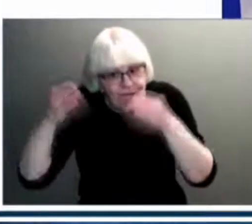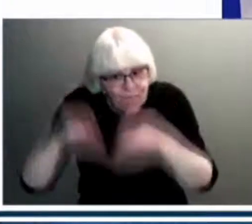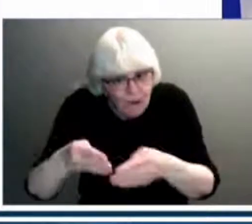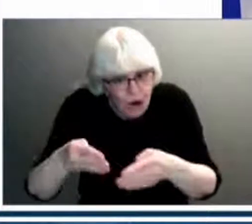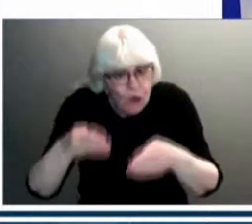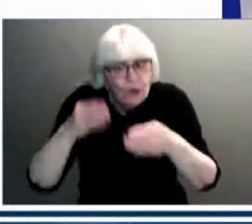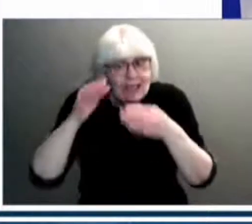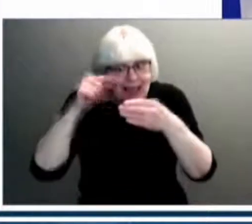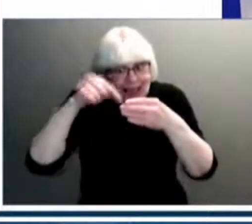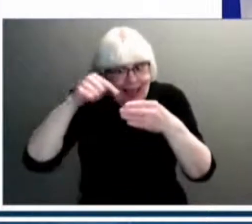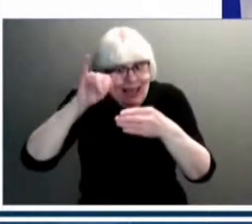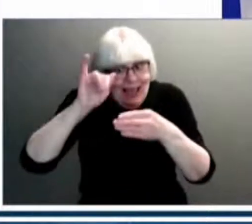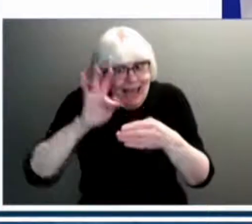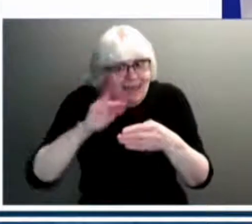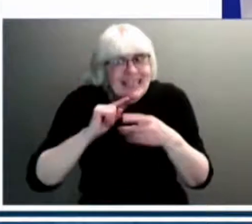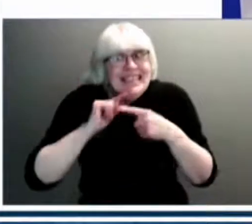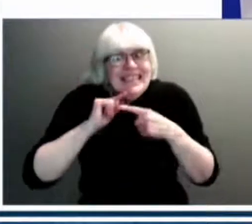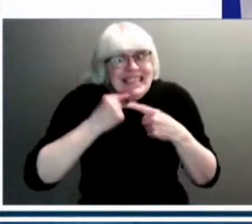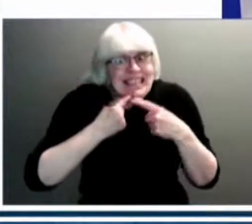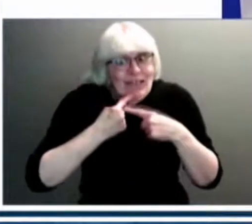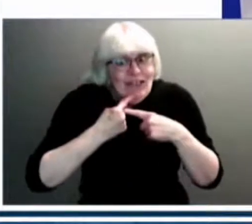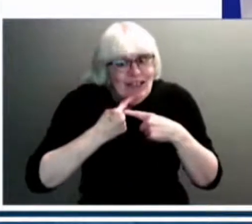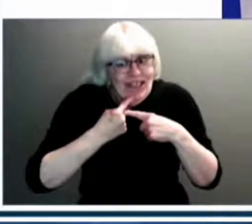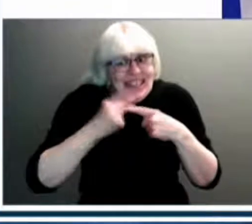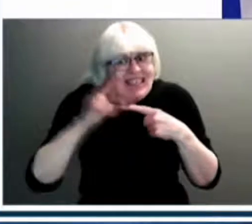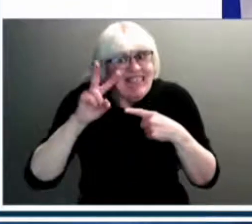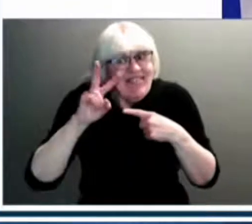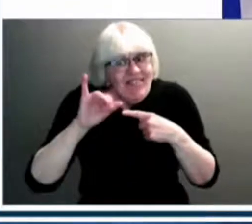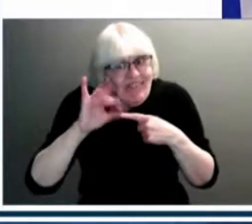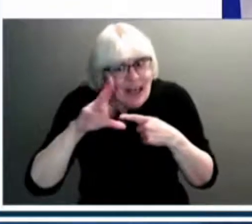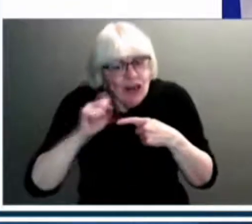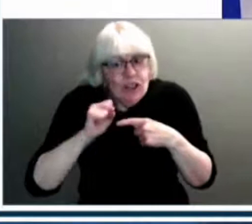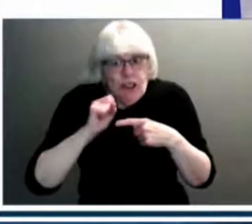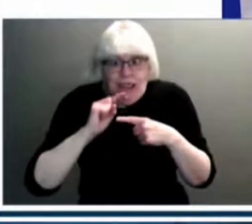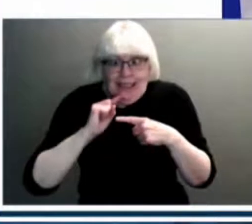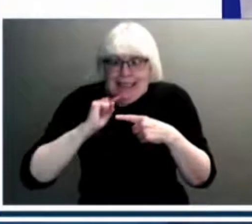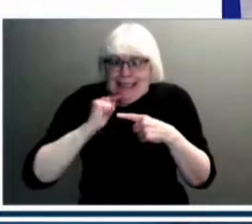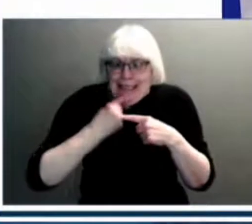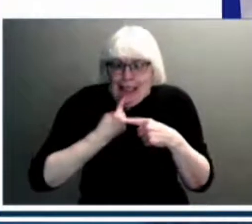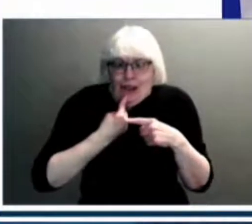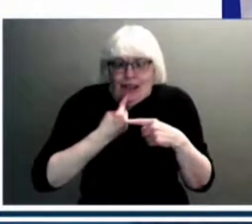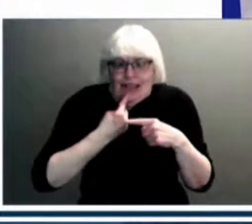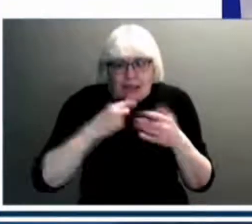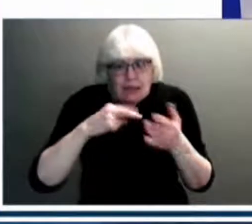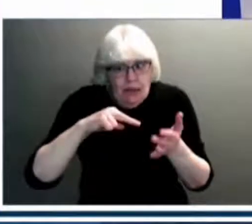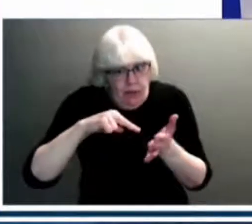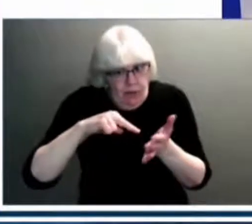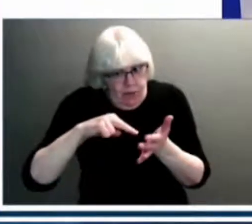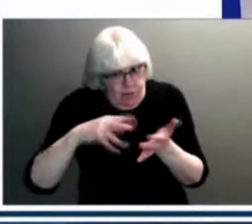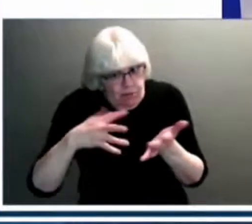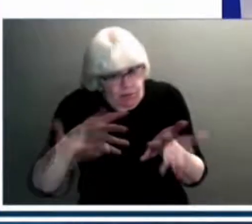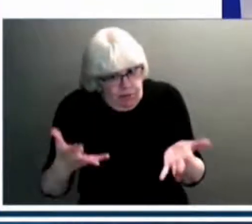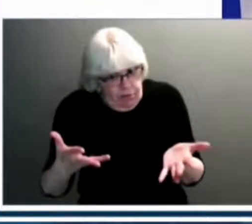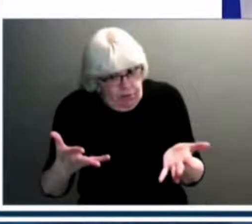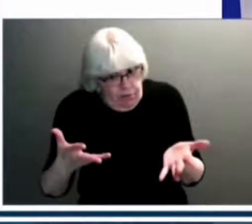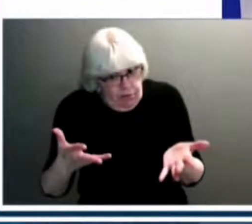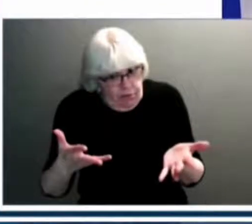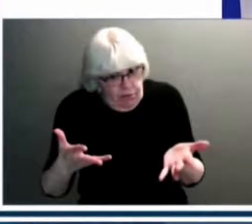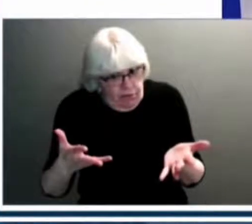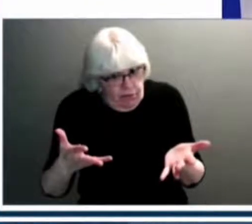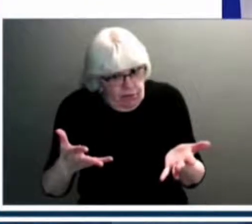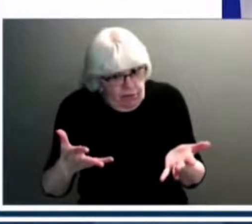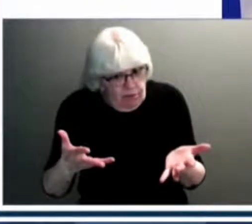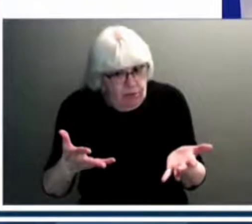of how often does it get to the point where somebody has to be hospitalized? I think that's the most